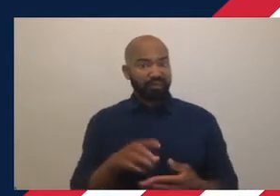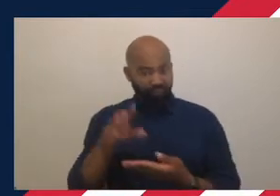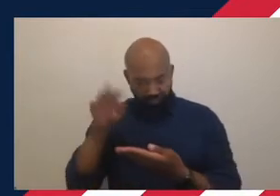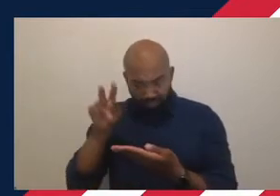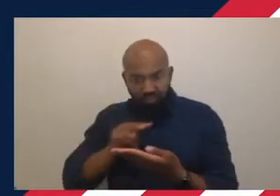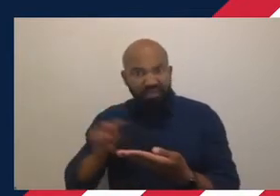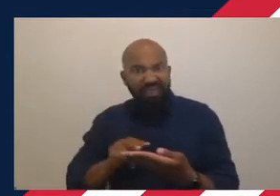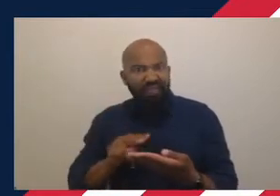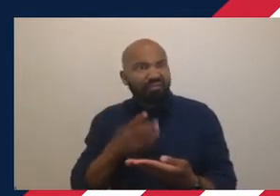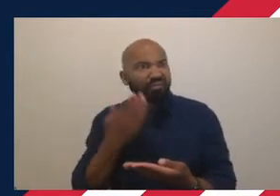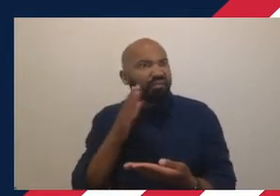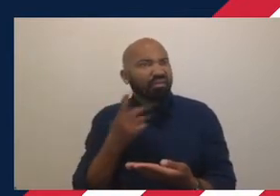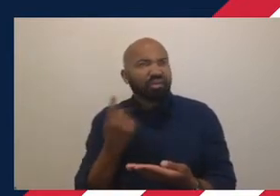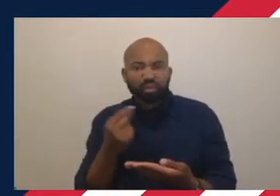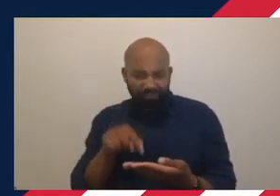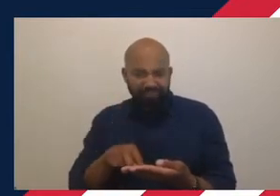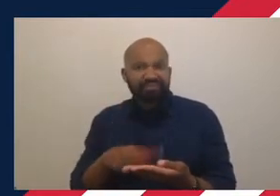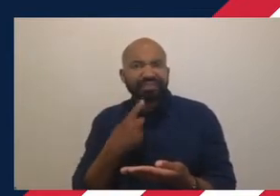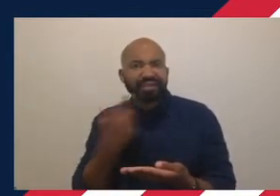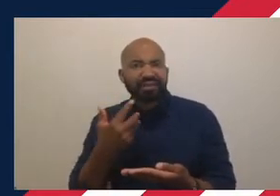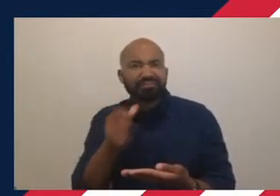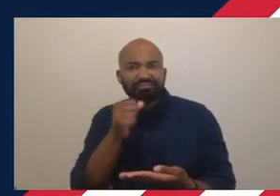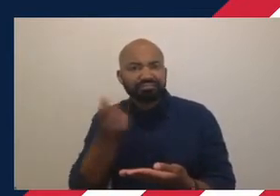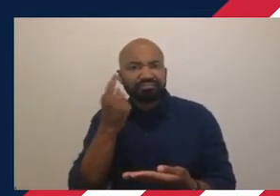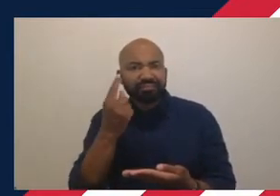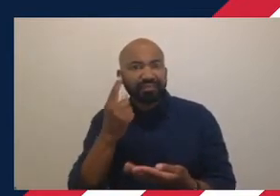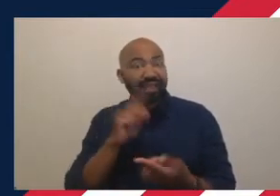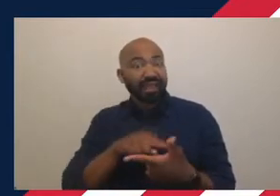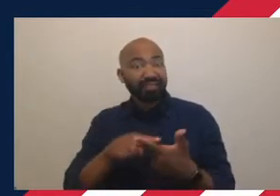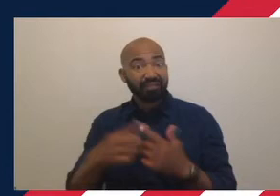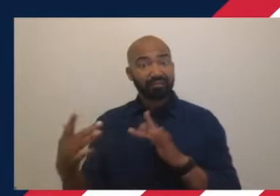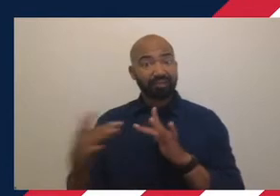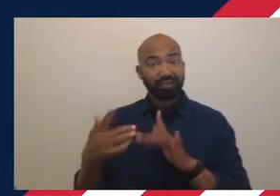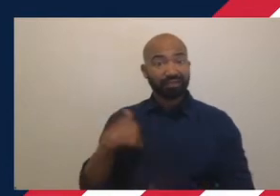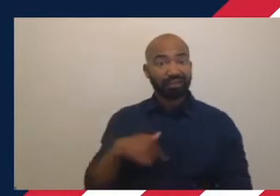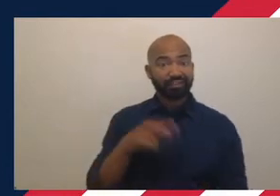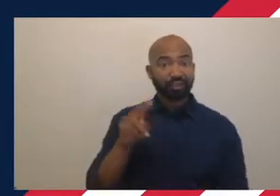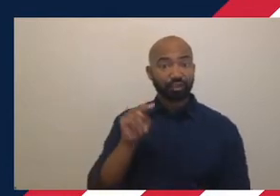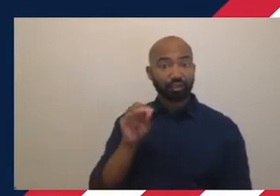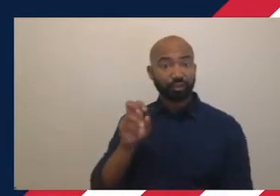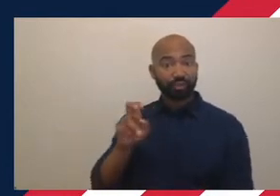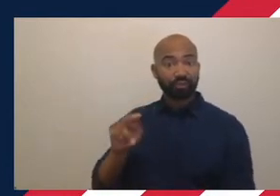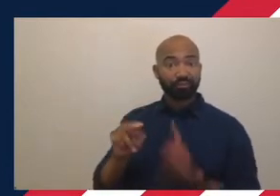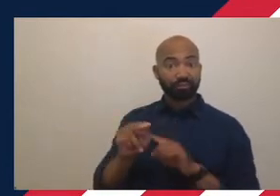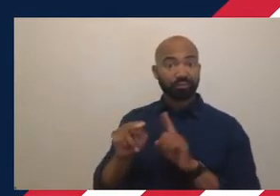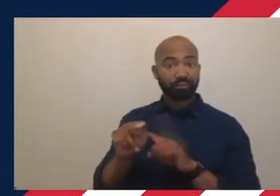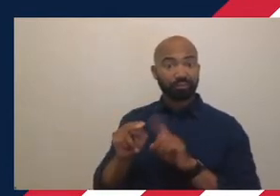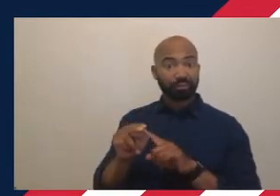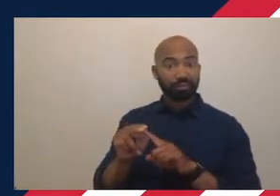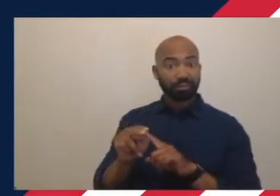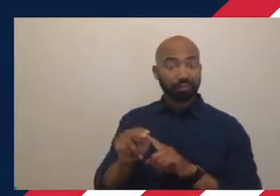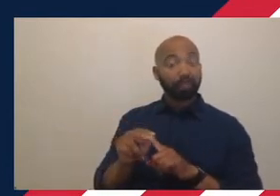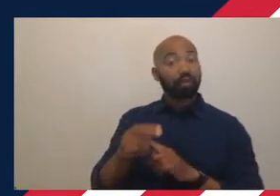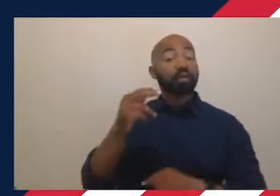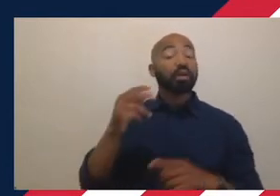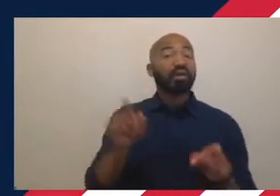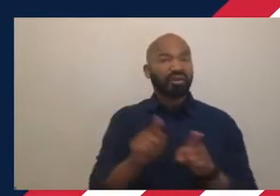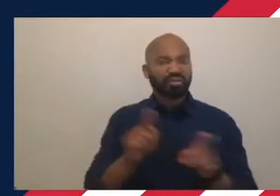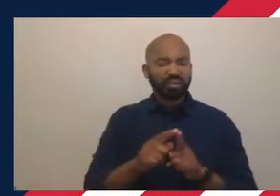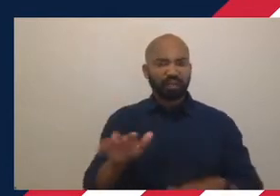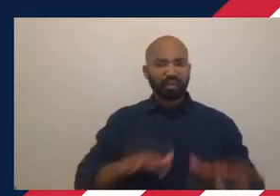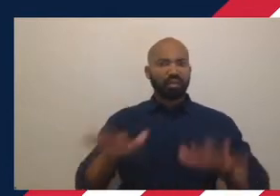work by their employer the next day because of the order that President Trump has put into place.